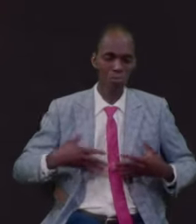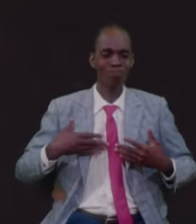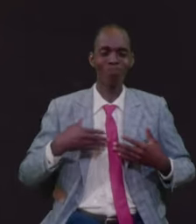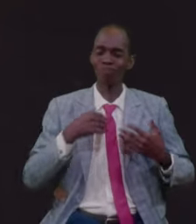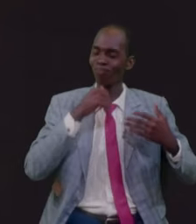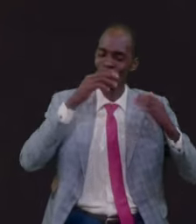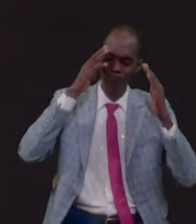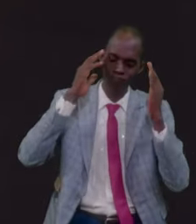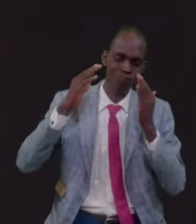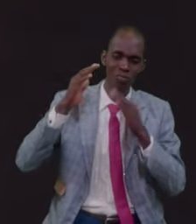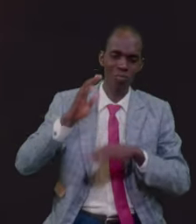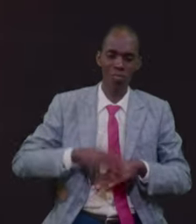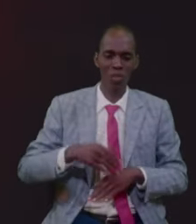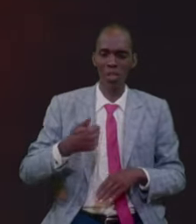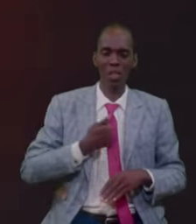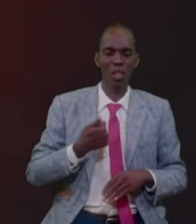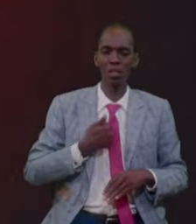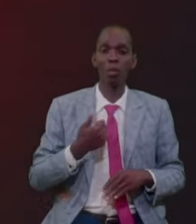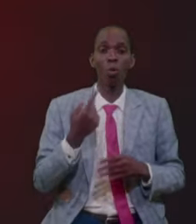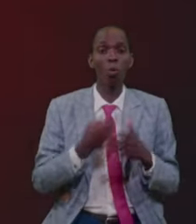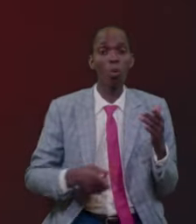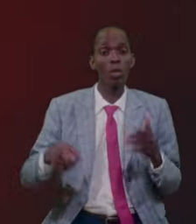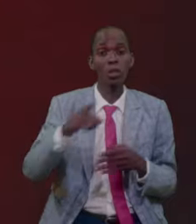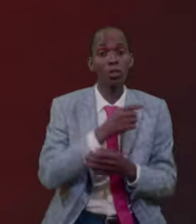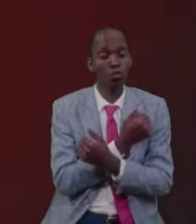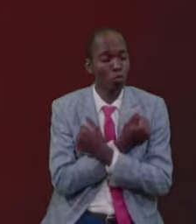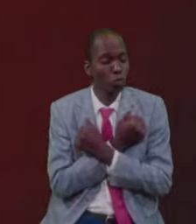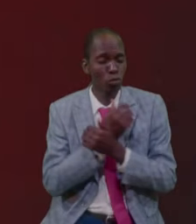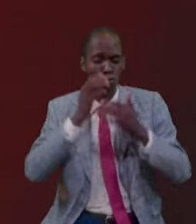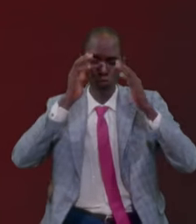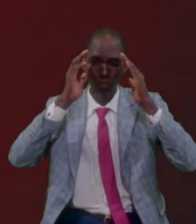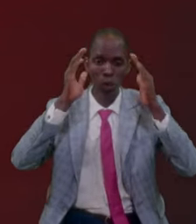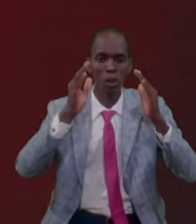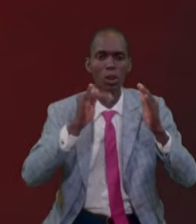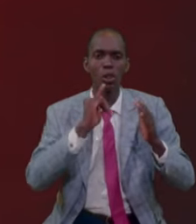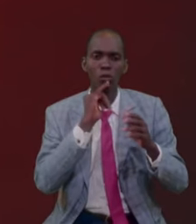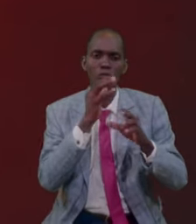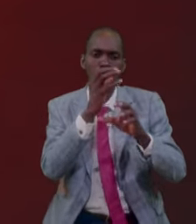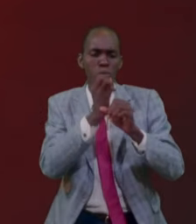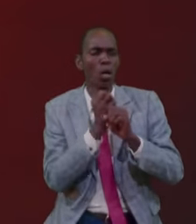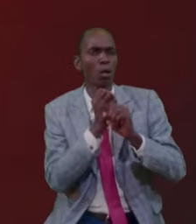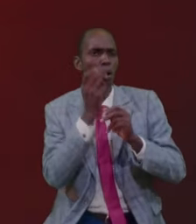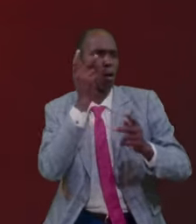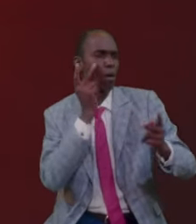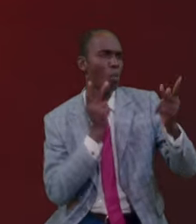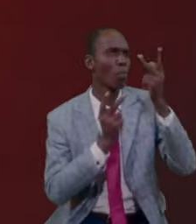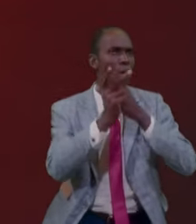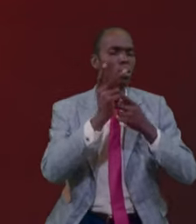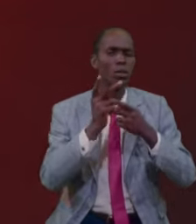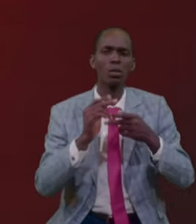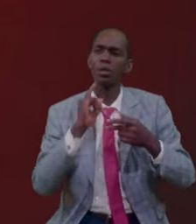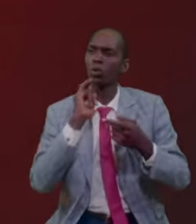concern for that. The concern they have is for prophecy, is for mighty